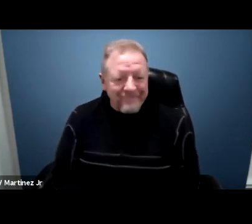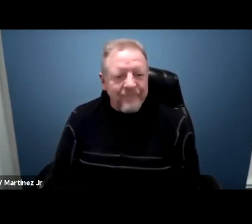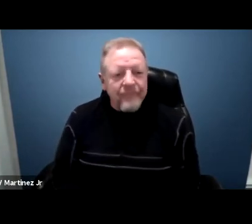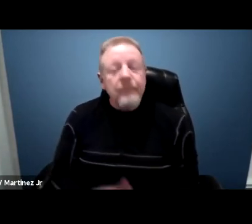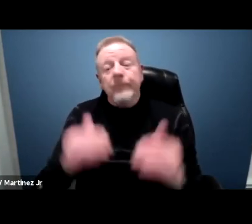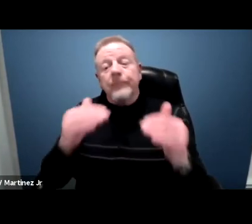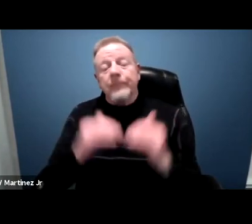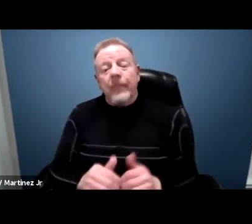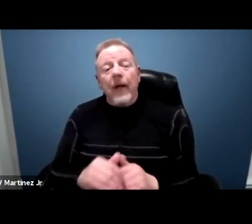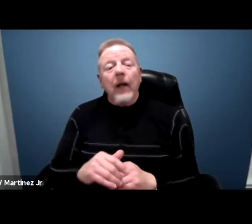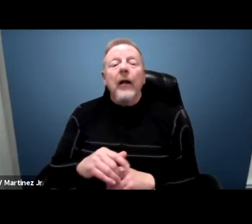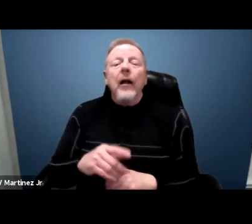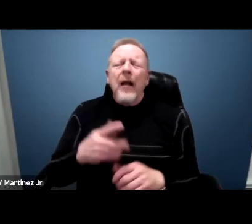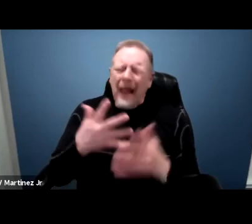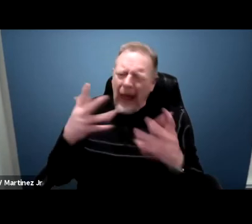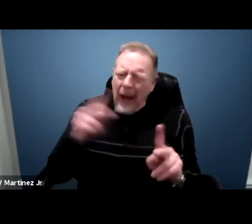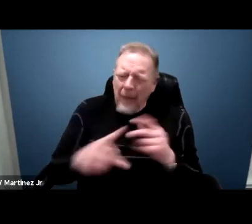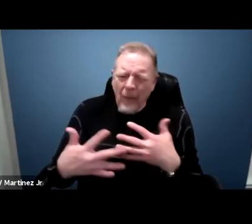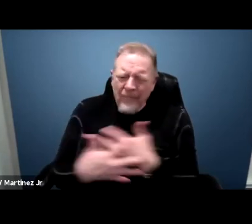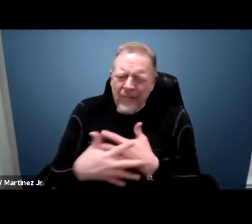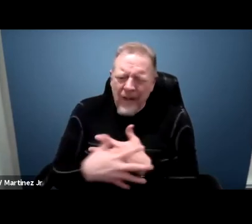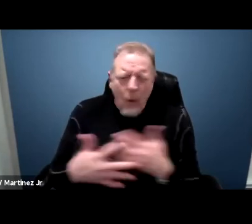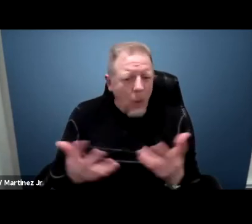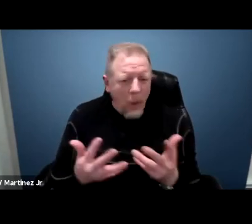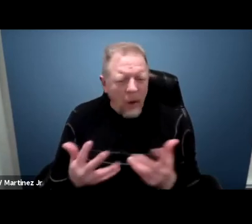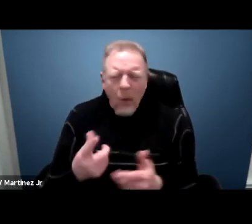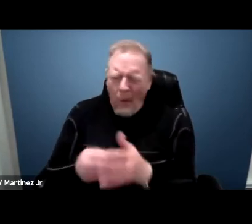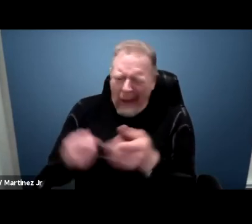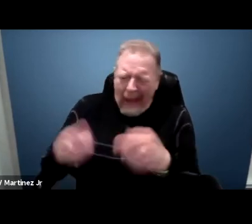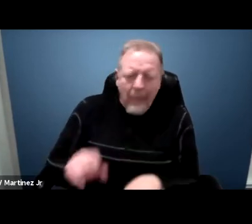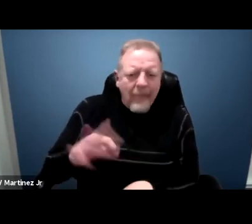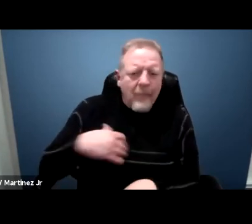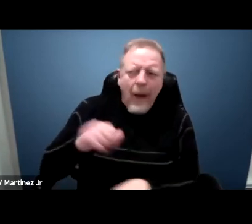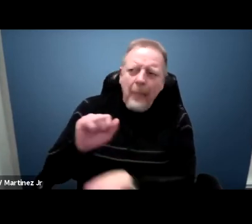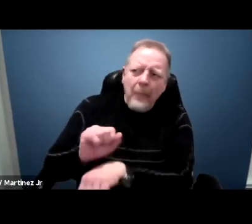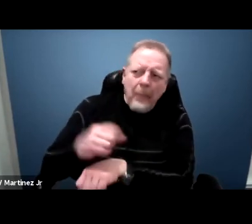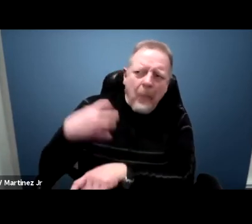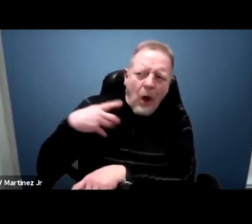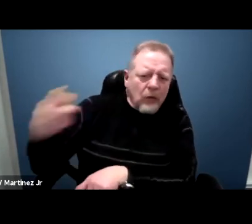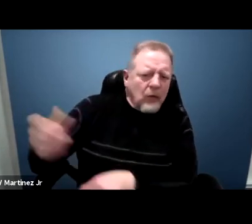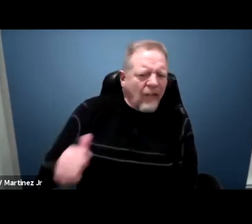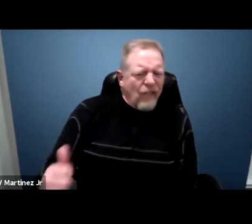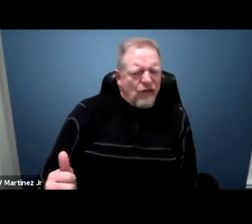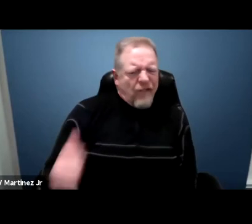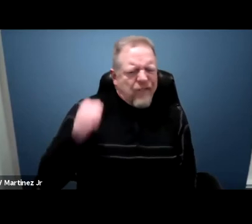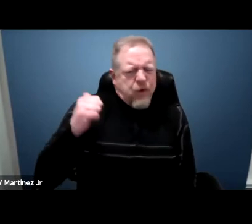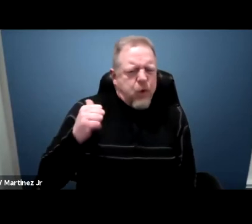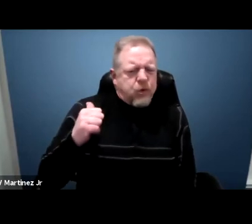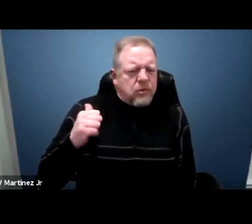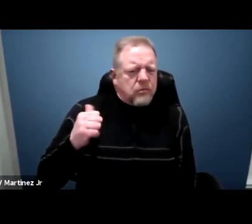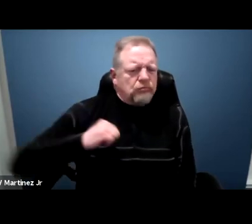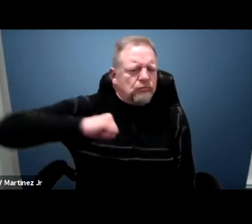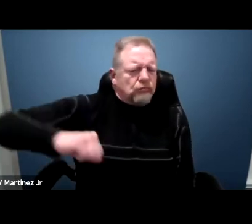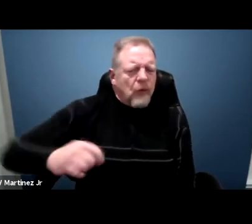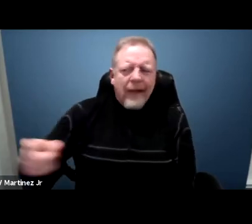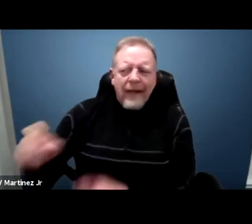So the big fear that people have is, what happens if my employer refuses to provide the accommodation? So